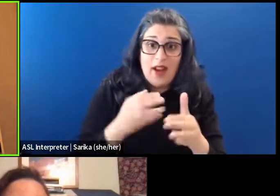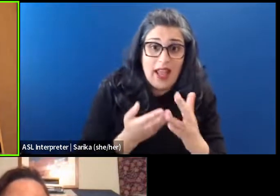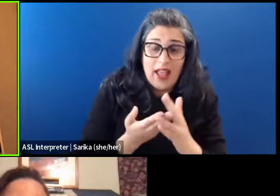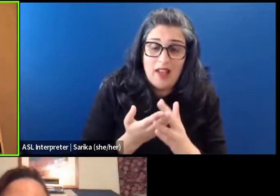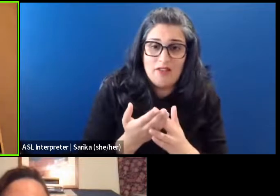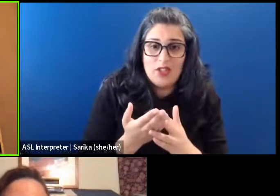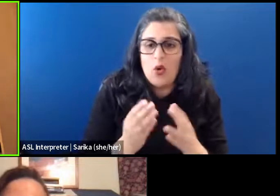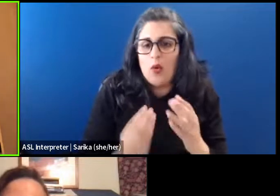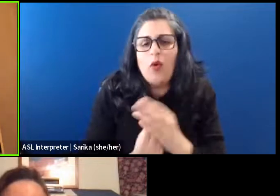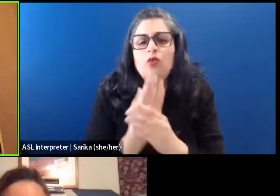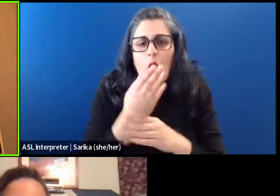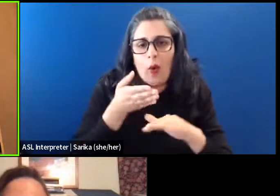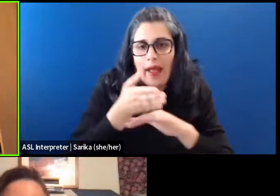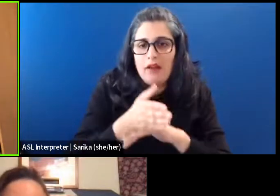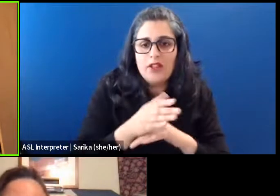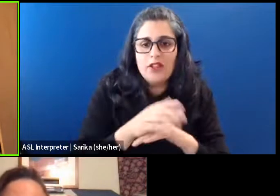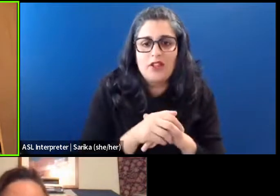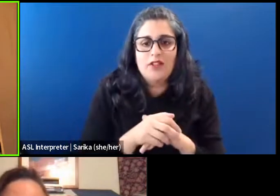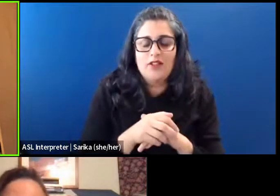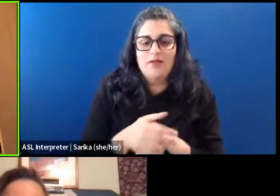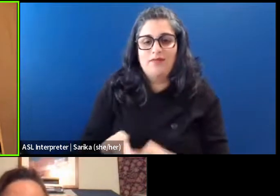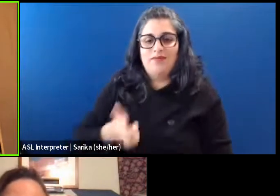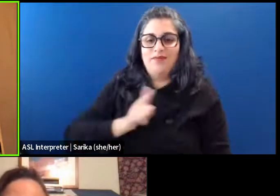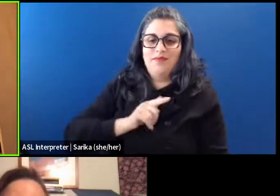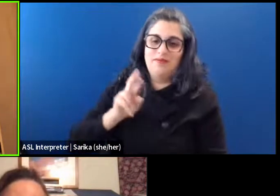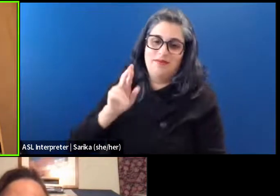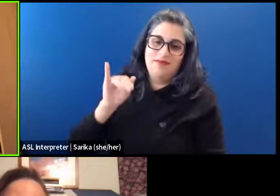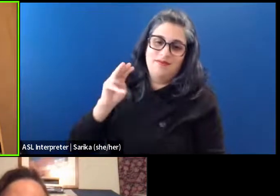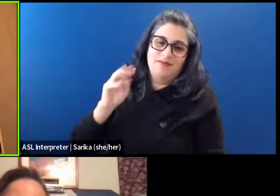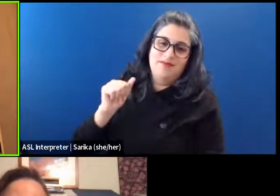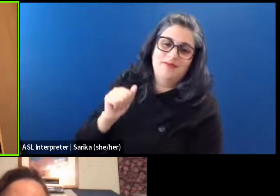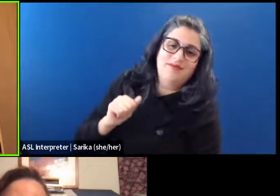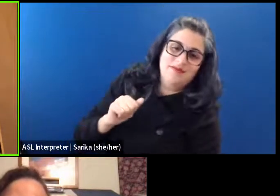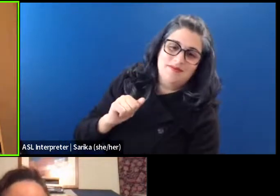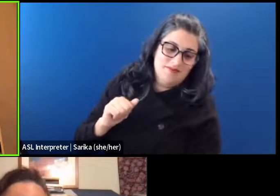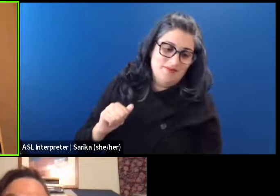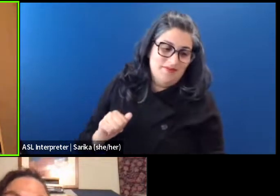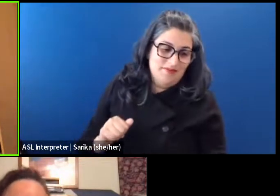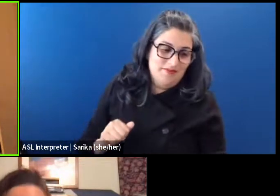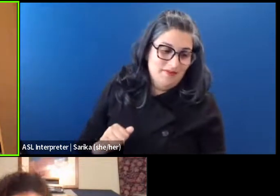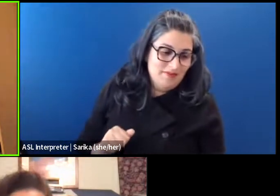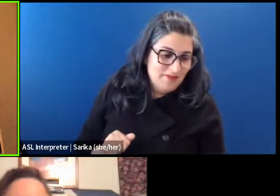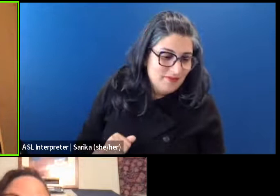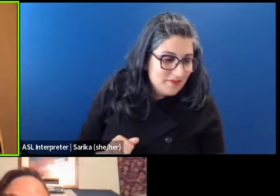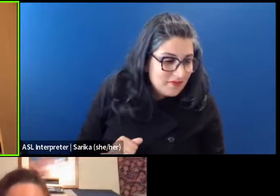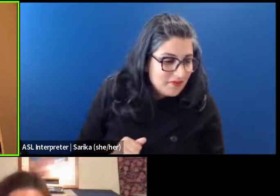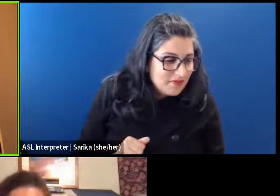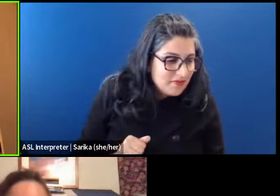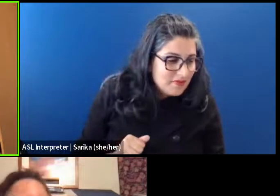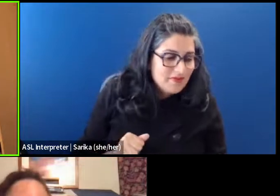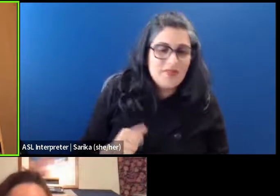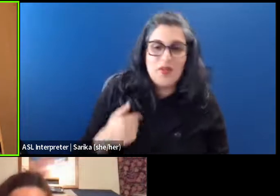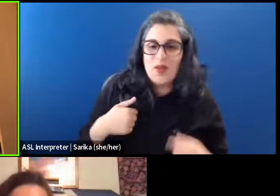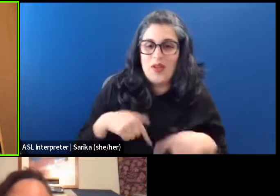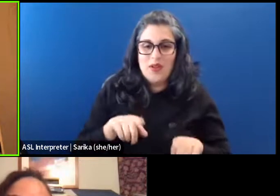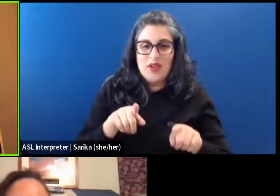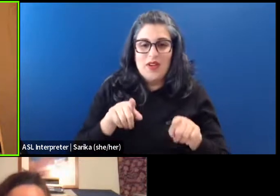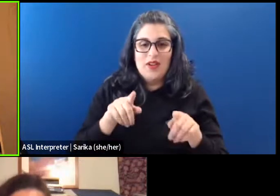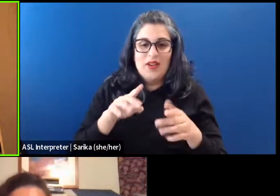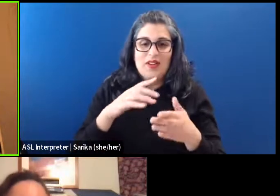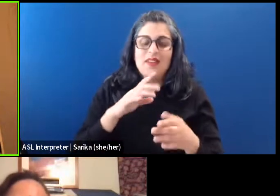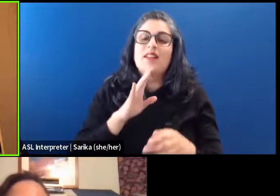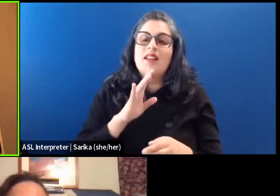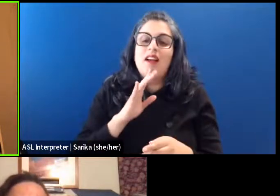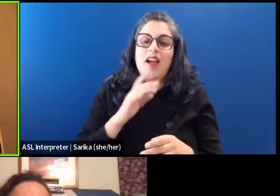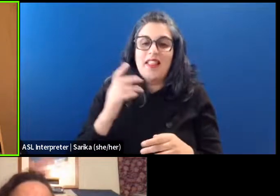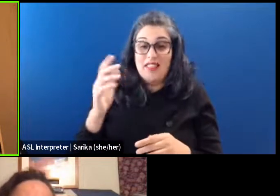Mm-hmm. What, yes, as we talk, Conda Mason and Amana Brumbry Johnson and others are leading a women's retreat,